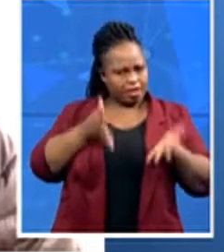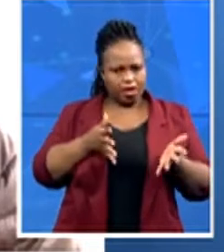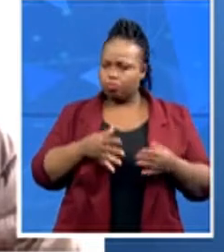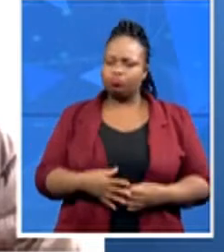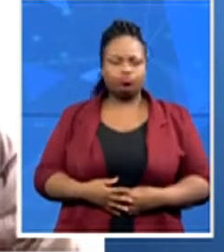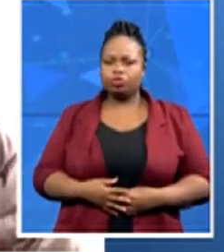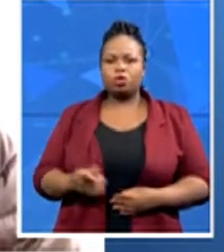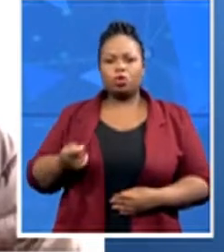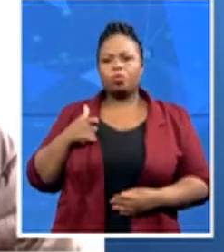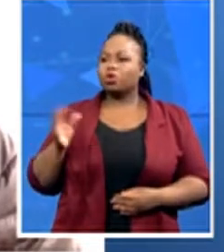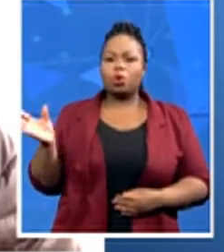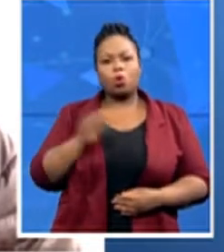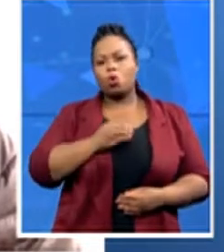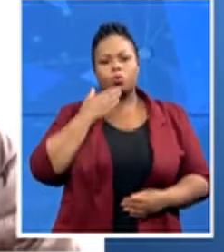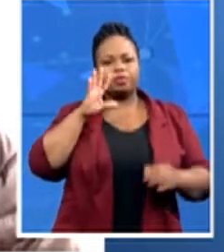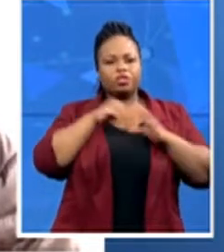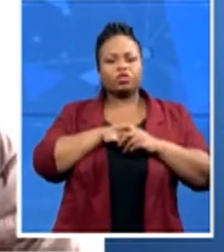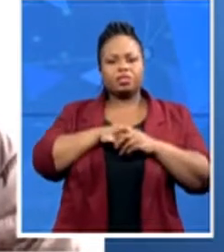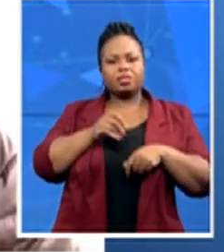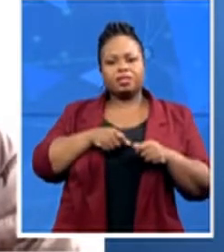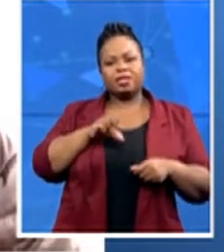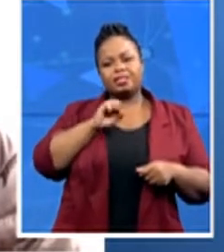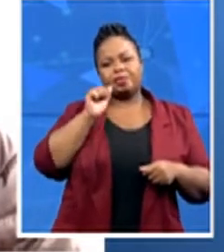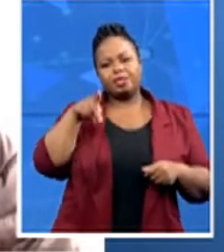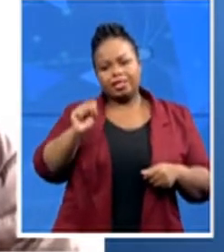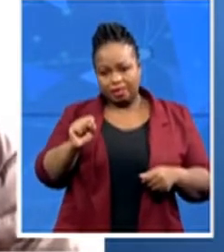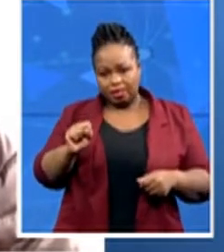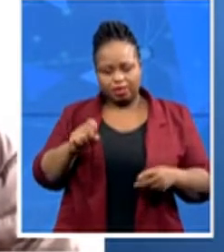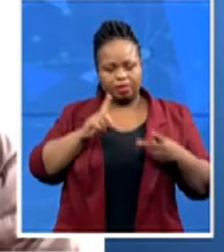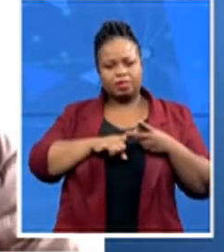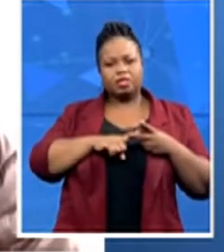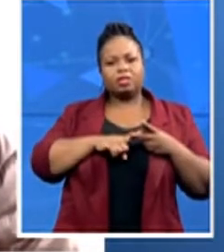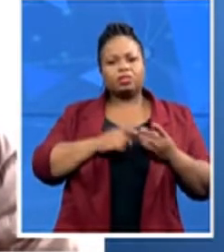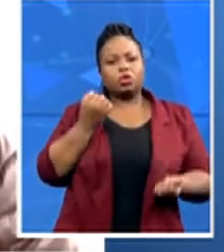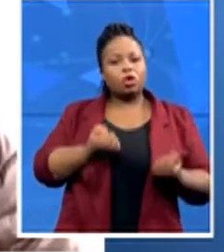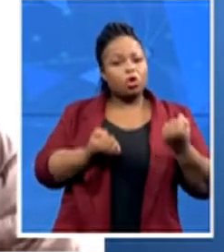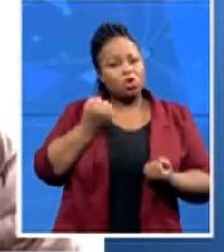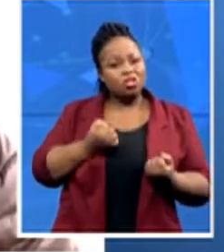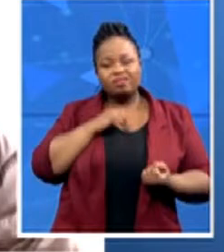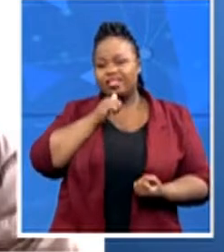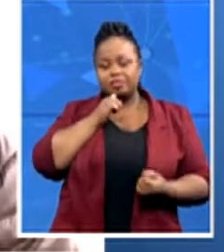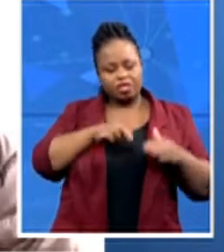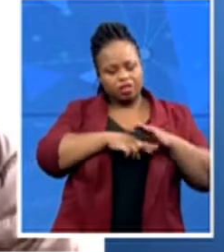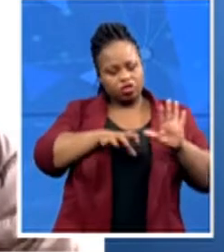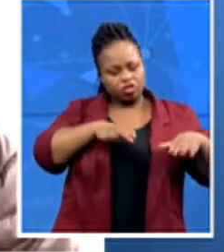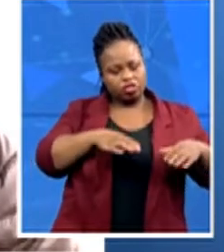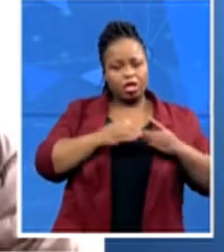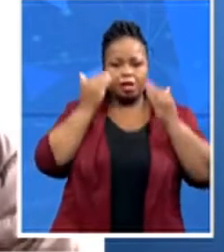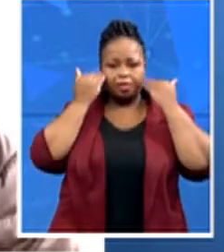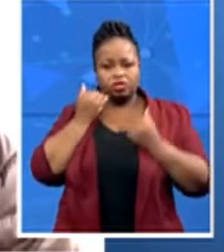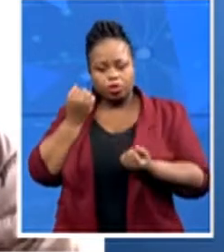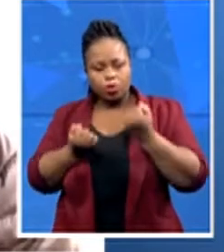African Police Service, the South African courts, whether at the regional court, magistrate courts, high courts,